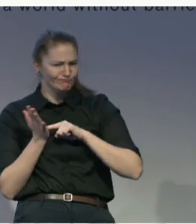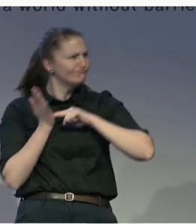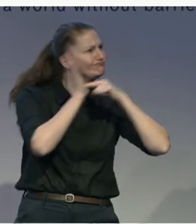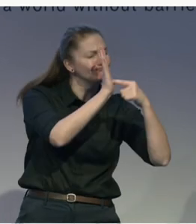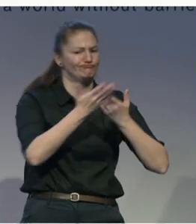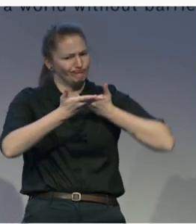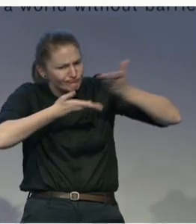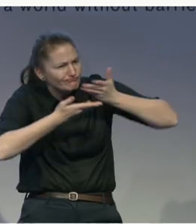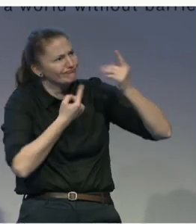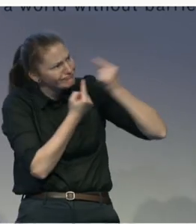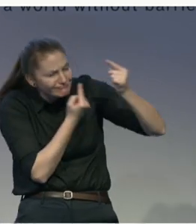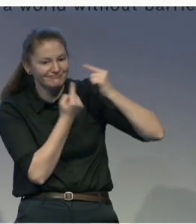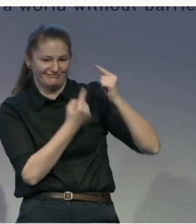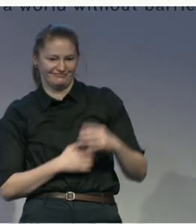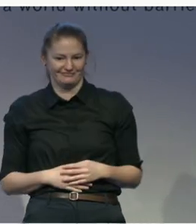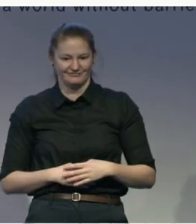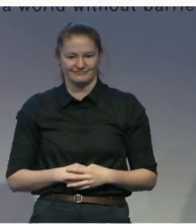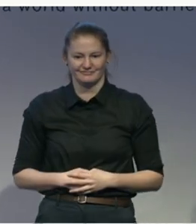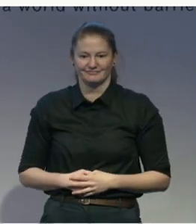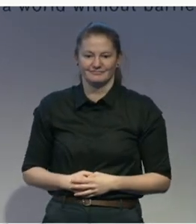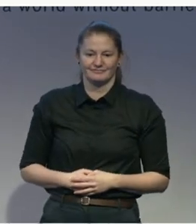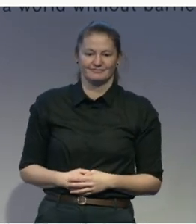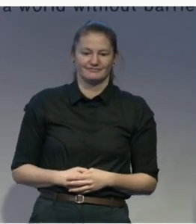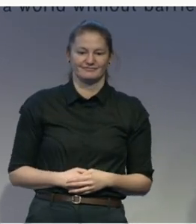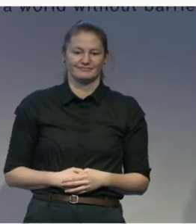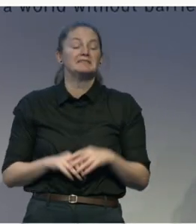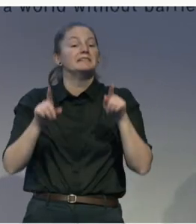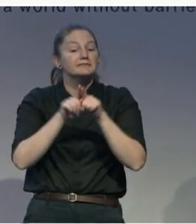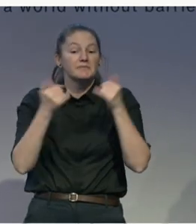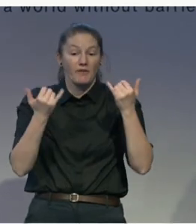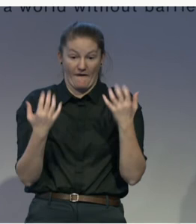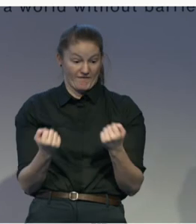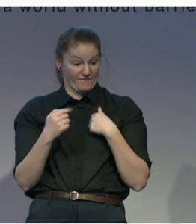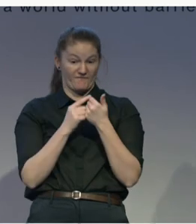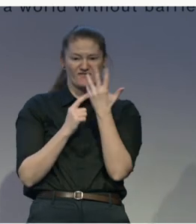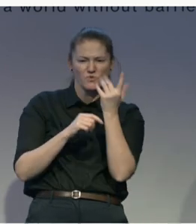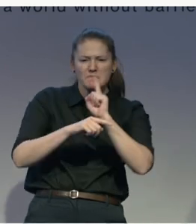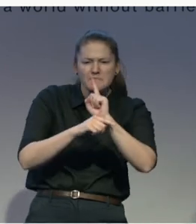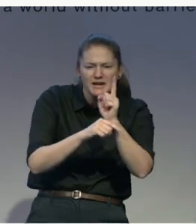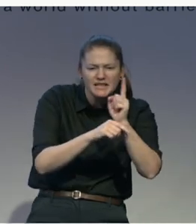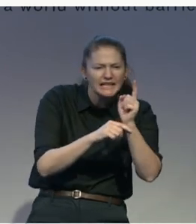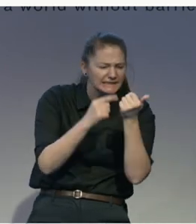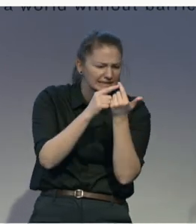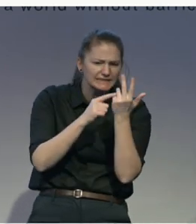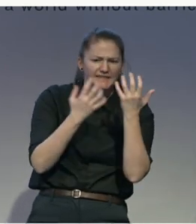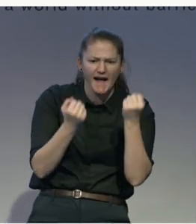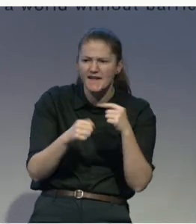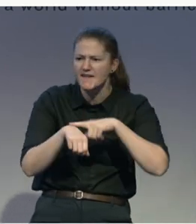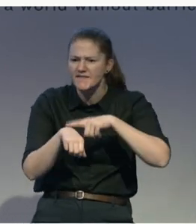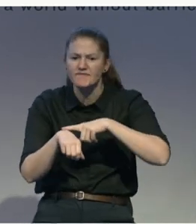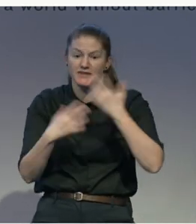someone... We have possibility for a few minutes if someone in the audience would like to present a question to the panelists.